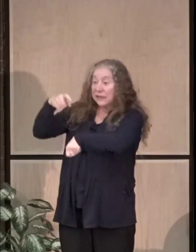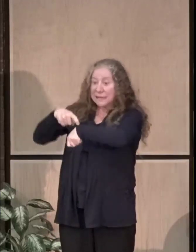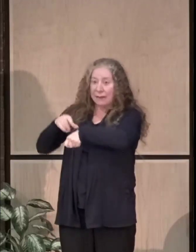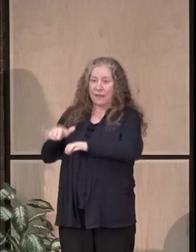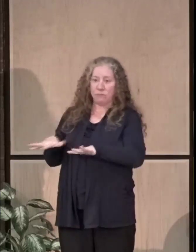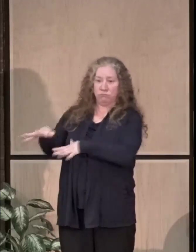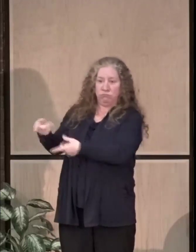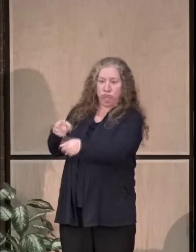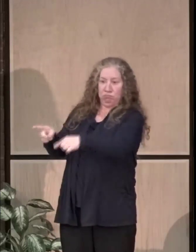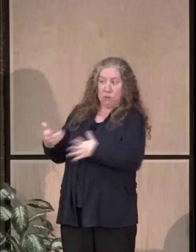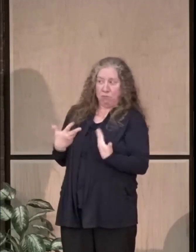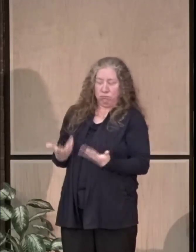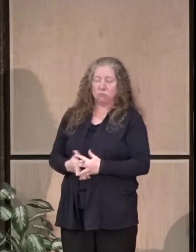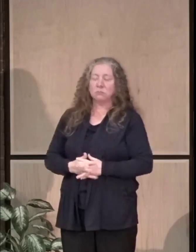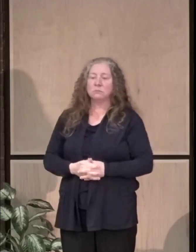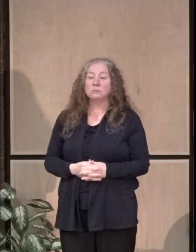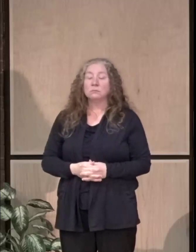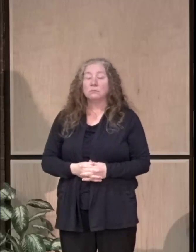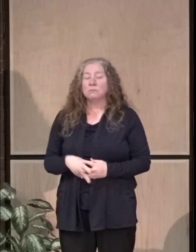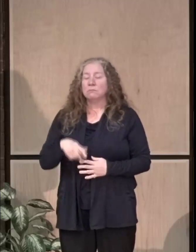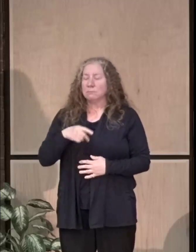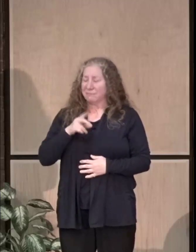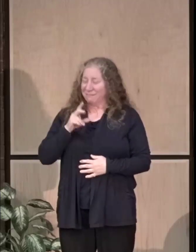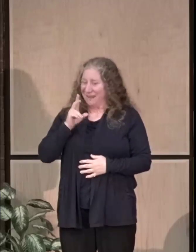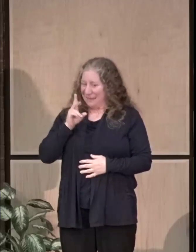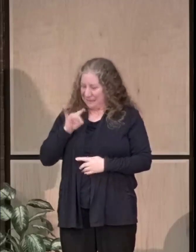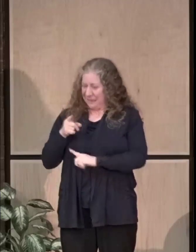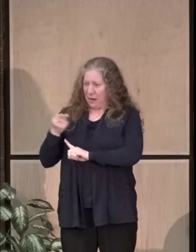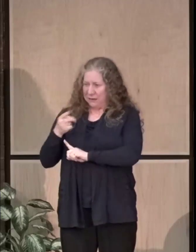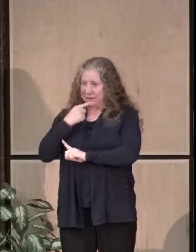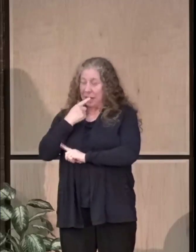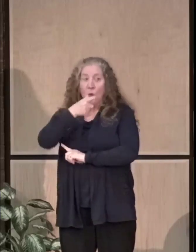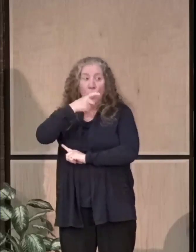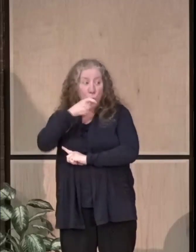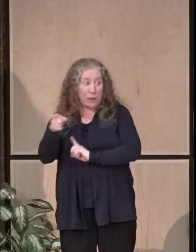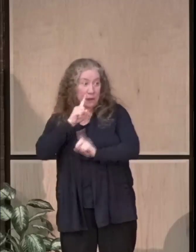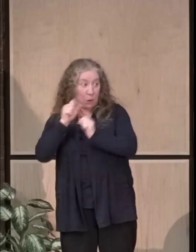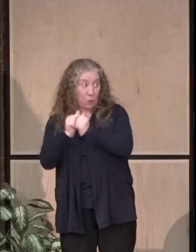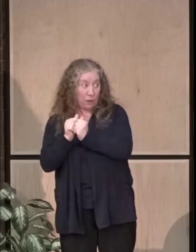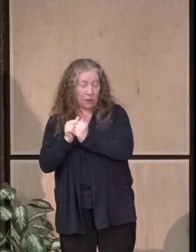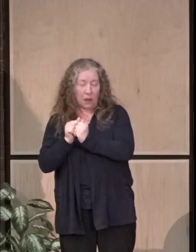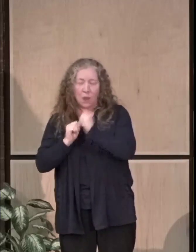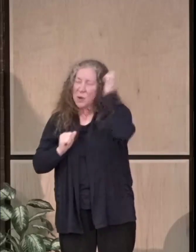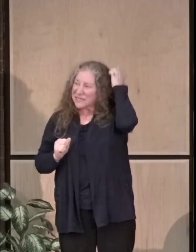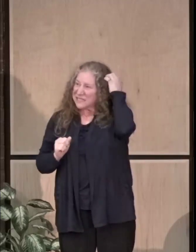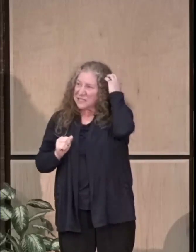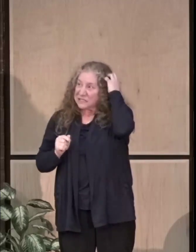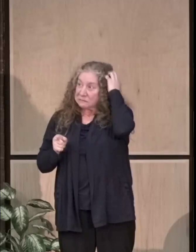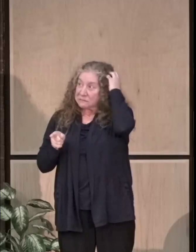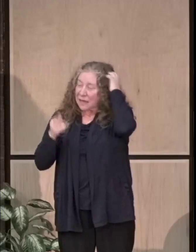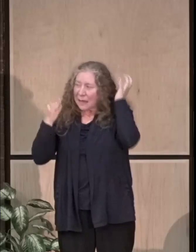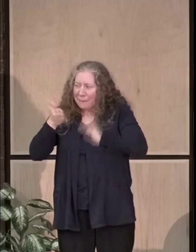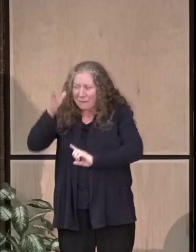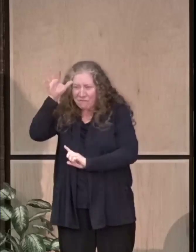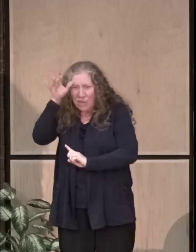And did Hodgson tell you who he was talking to with the family? I cannot recall exactly if it was his